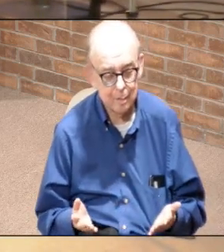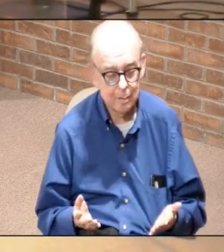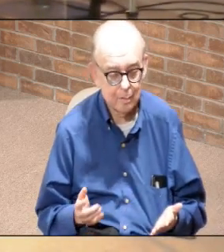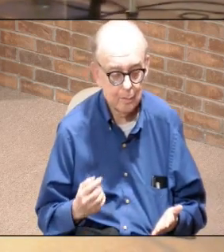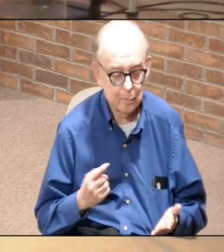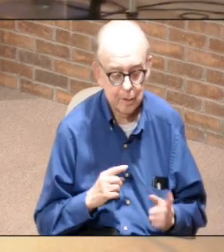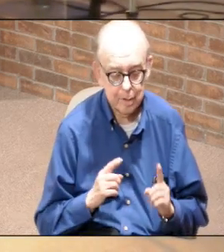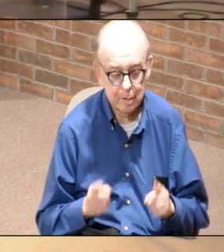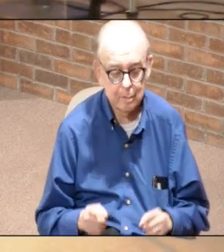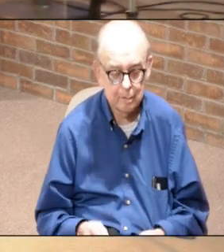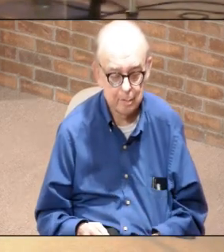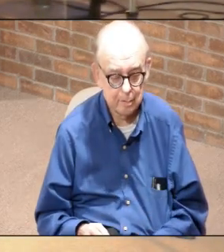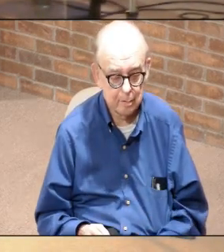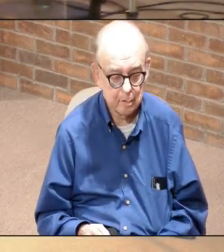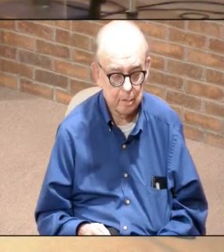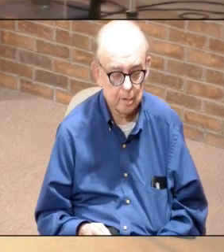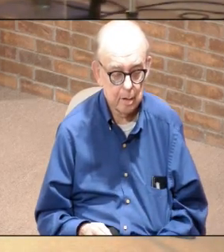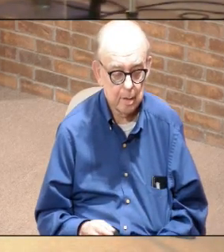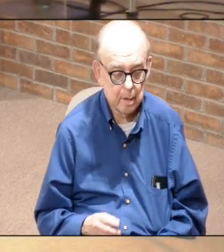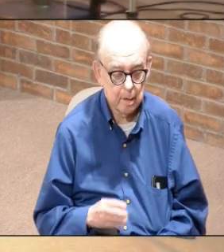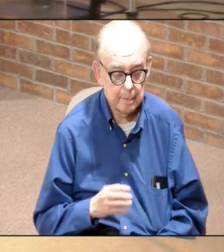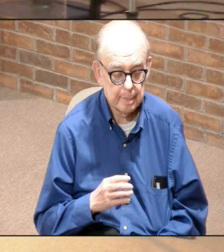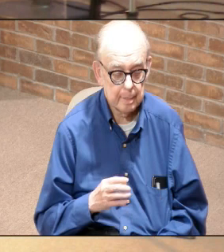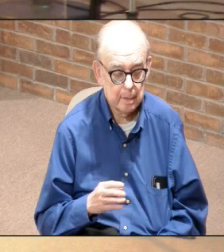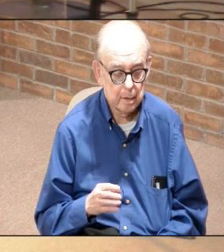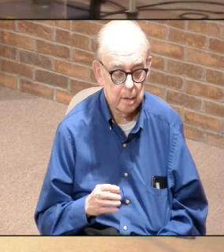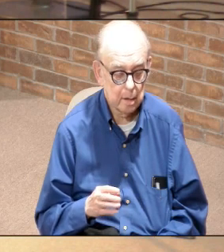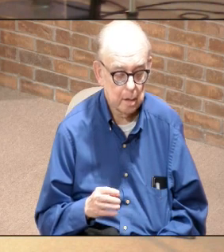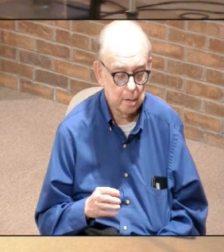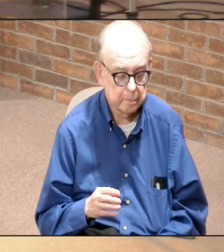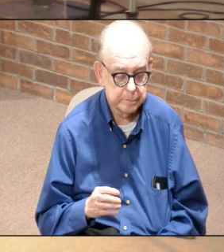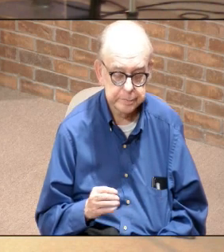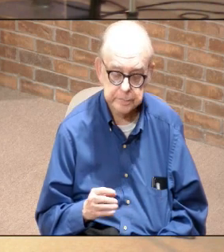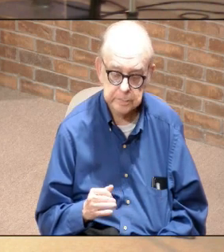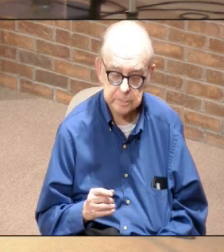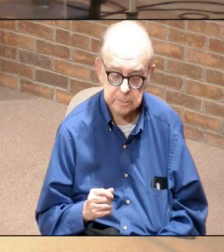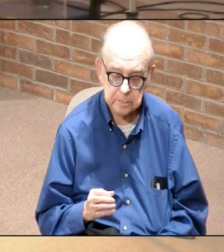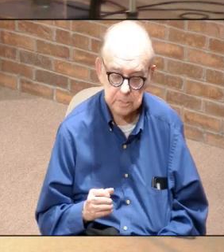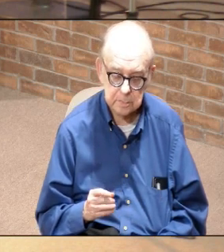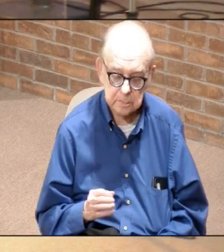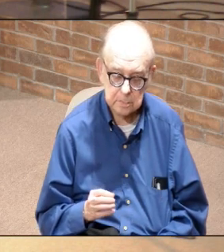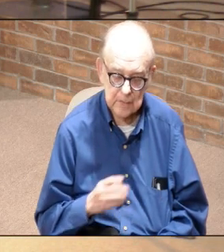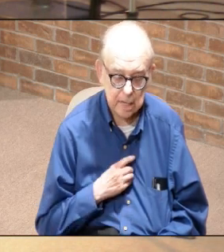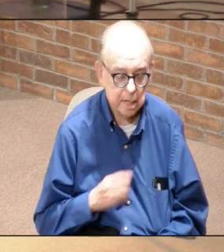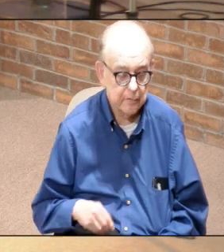go. But he was young. So,